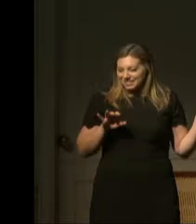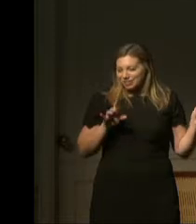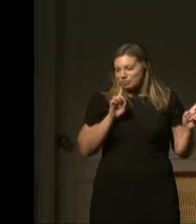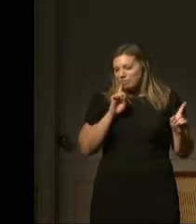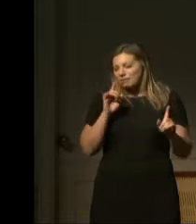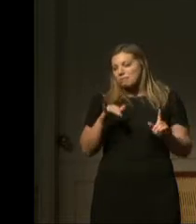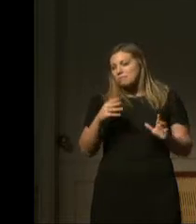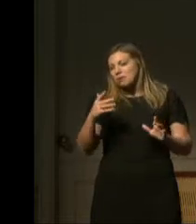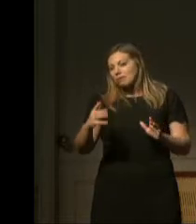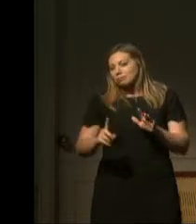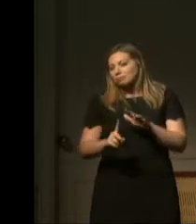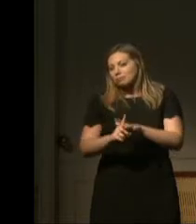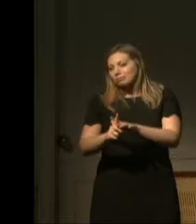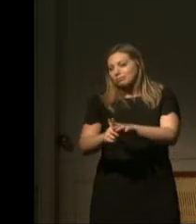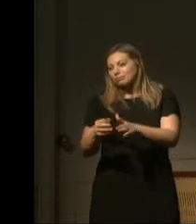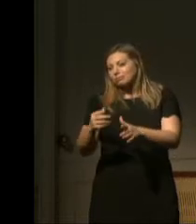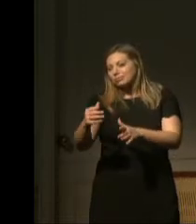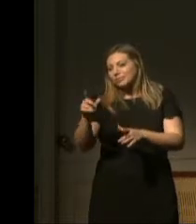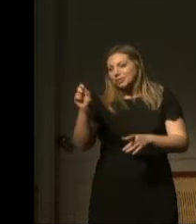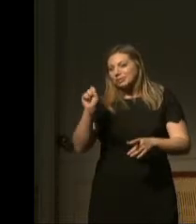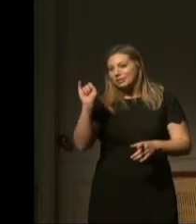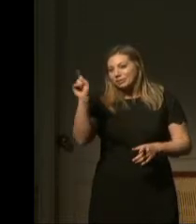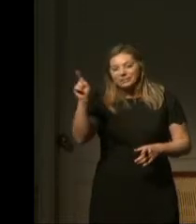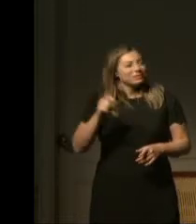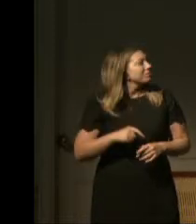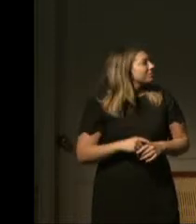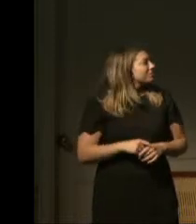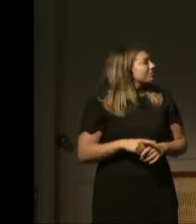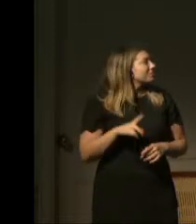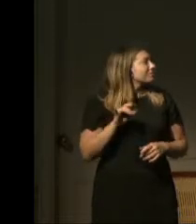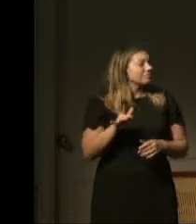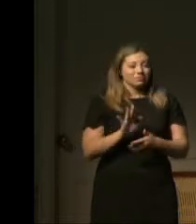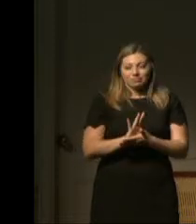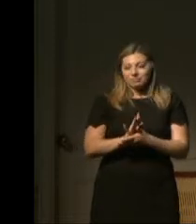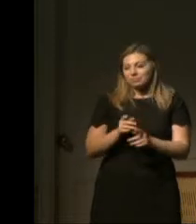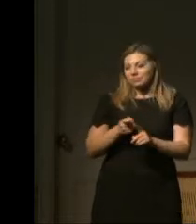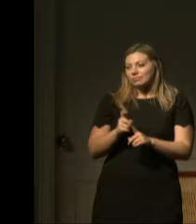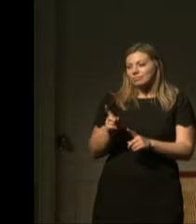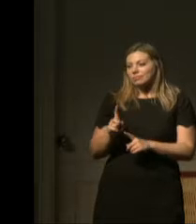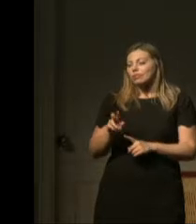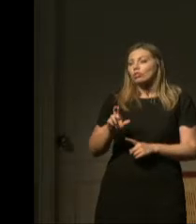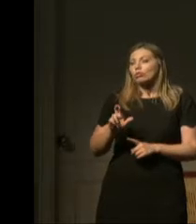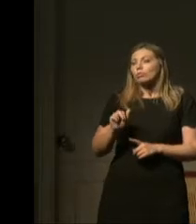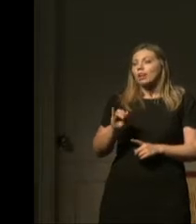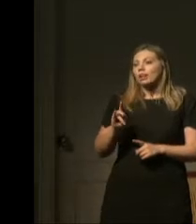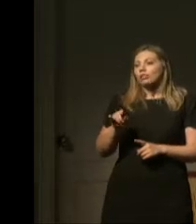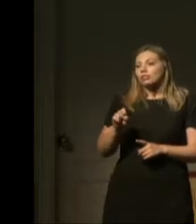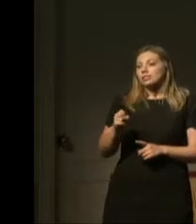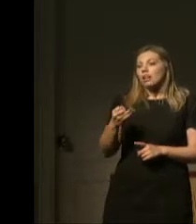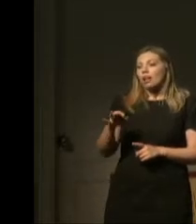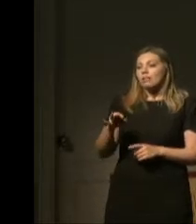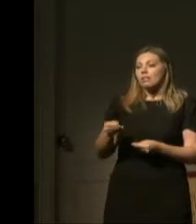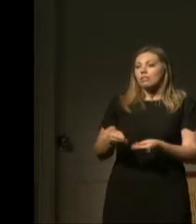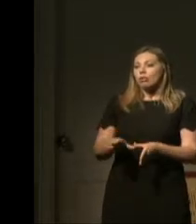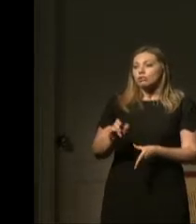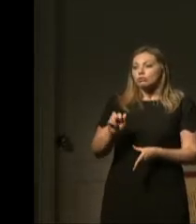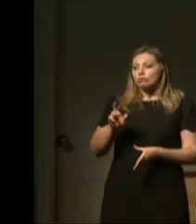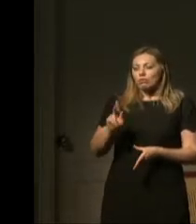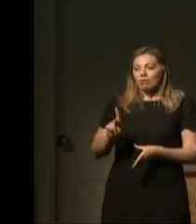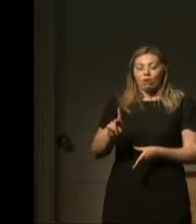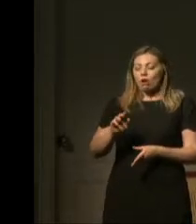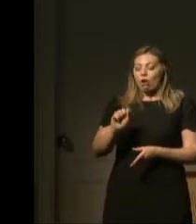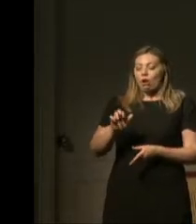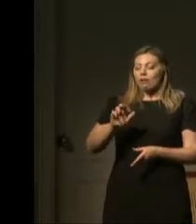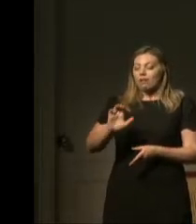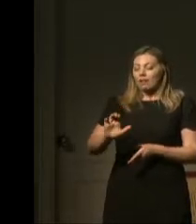sure, every so often at the Smithsonian. This is a film still from Raiders of the Lost Ark. This is in the famous last scene as they're putting